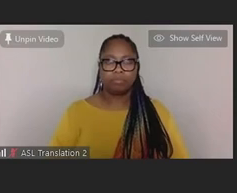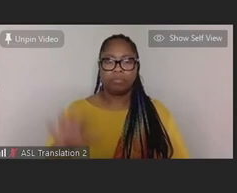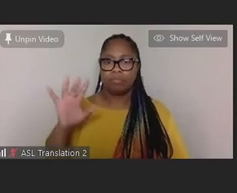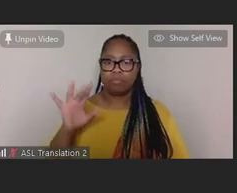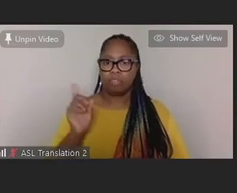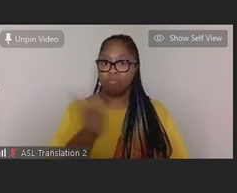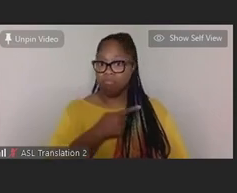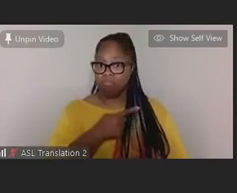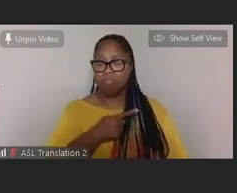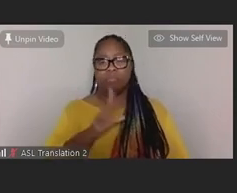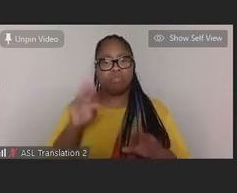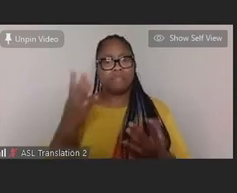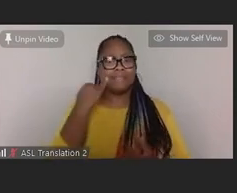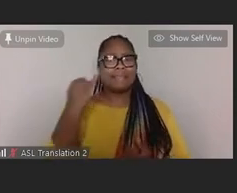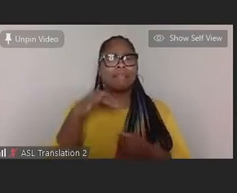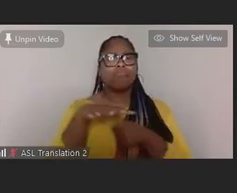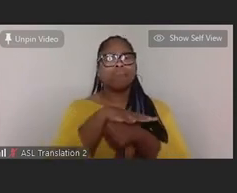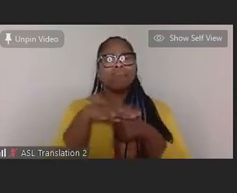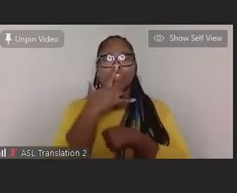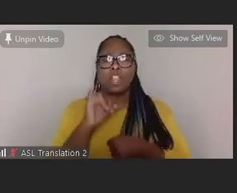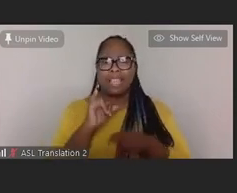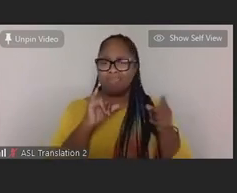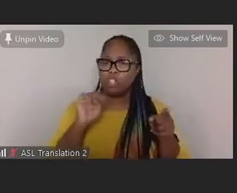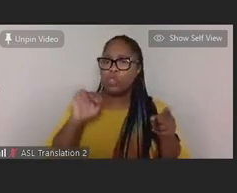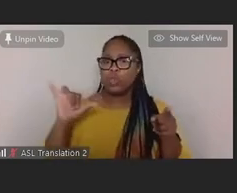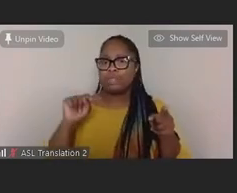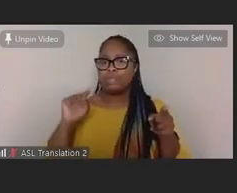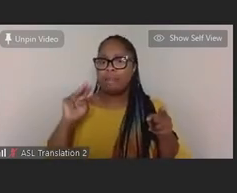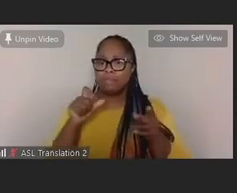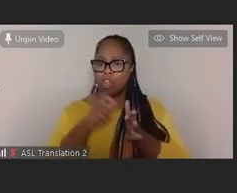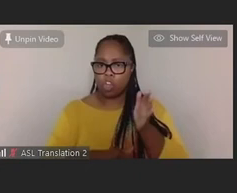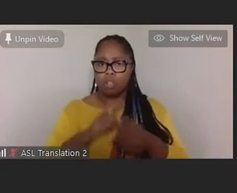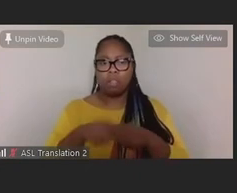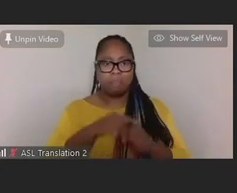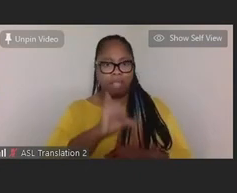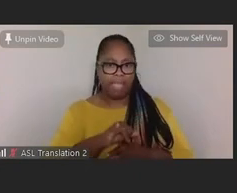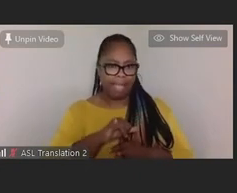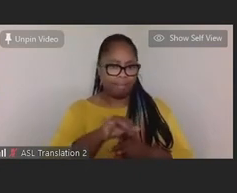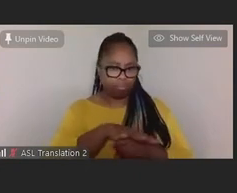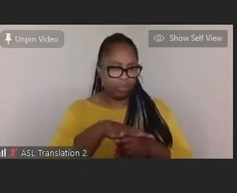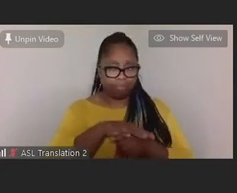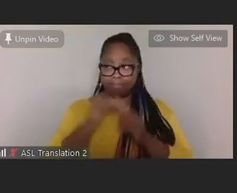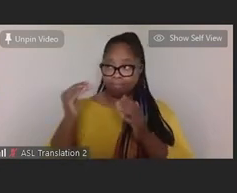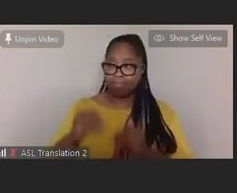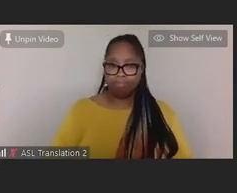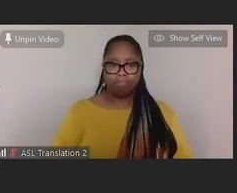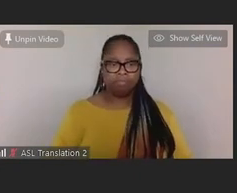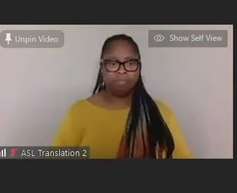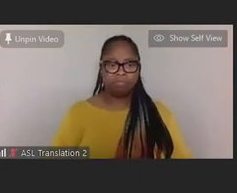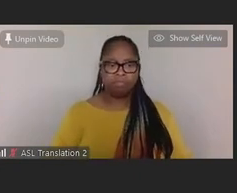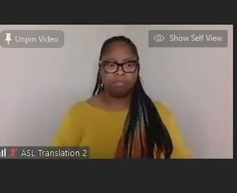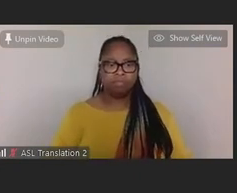This just gives you an idea of the neighborhood, and it's a New York Times article, just all about Vinegar Hill. Next slide, please.